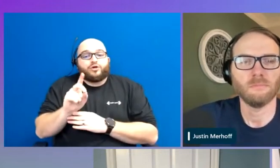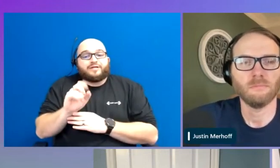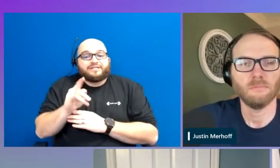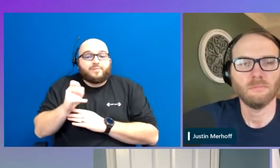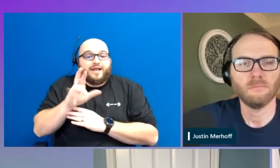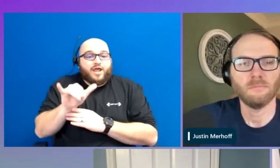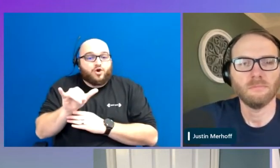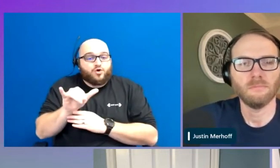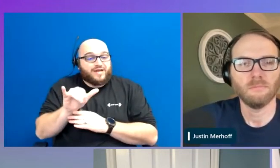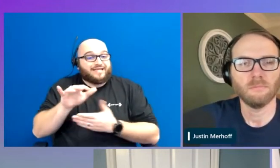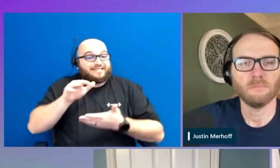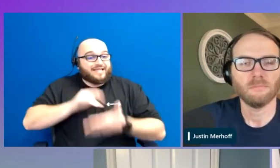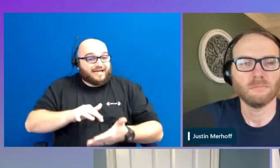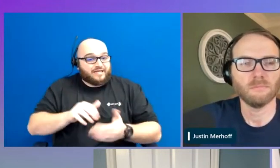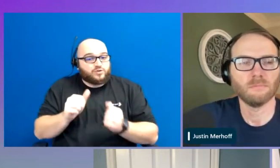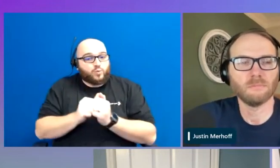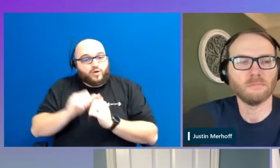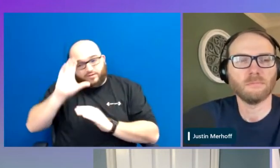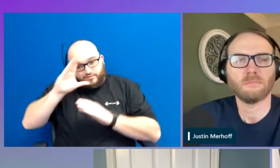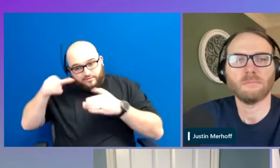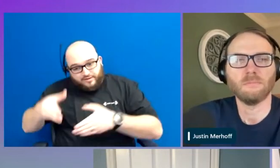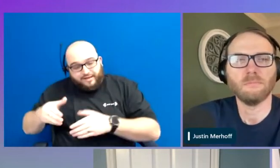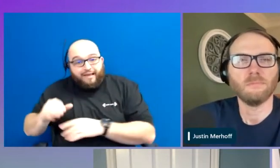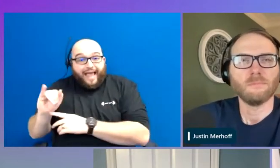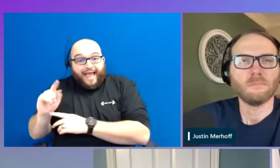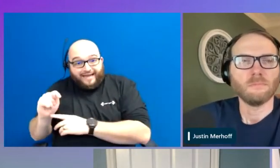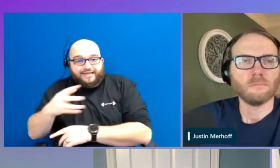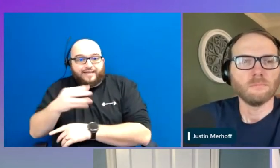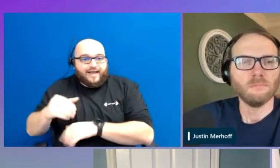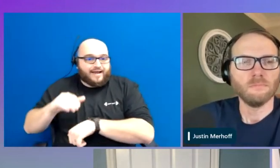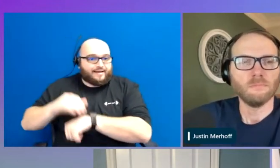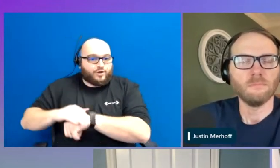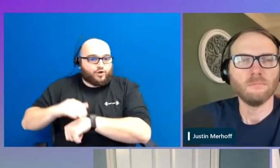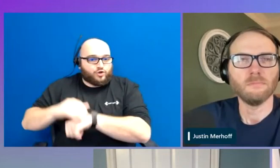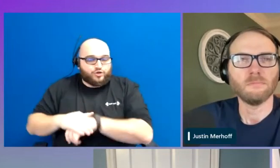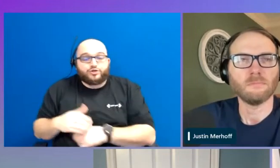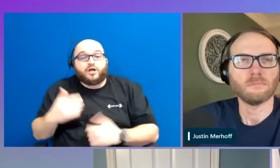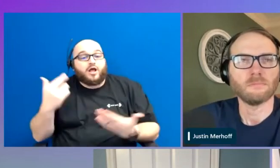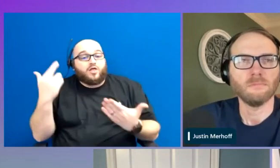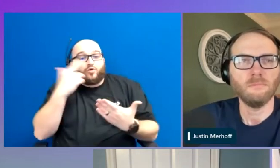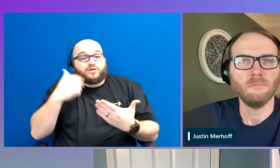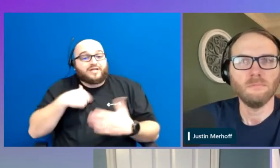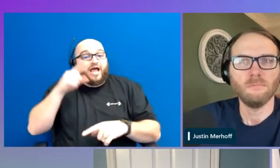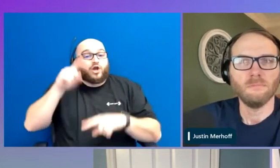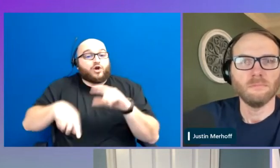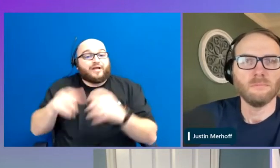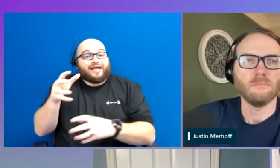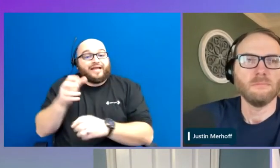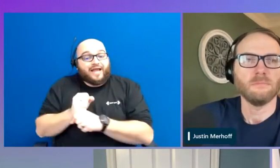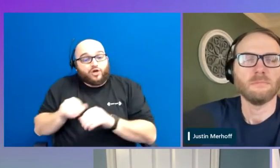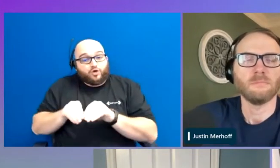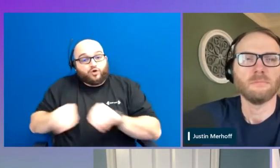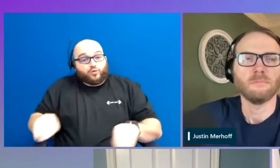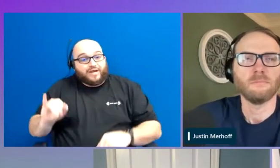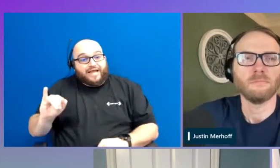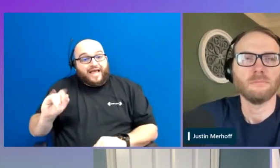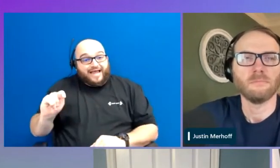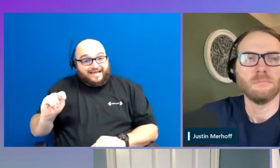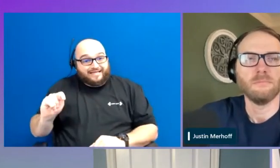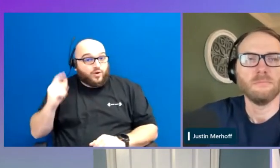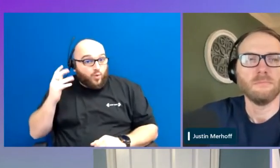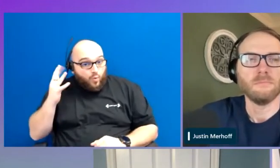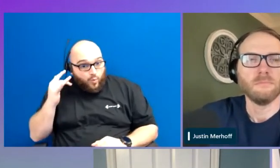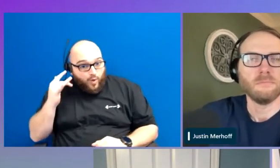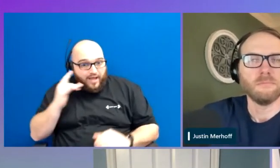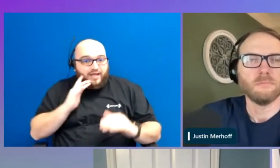with concentrations in IT and English. And the reason I wasn't able to get a degree in IT itself is because of